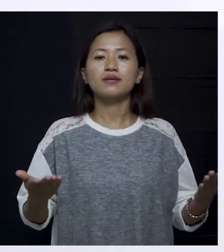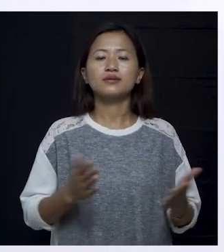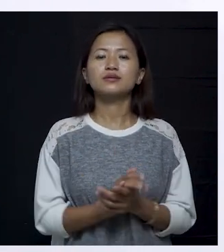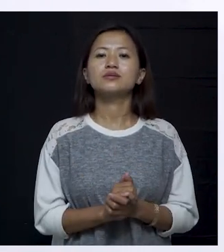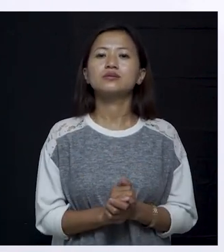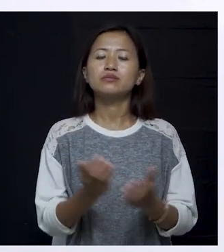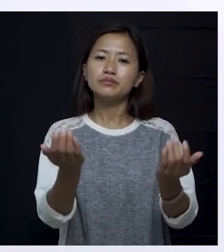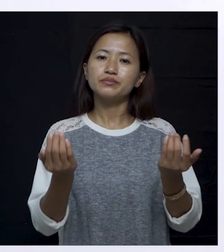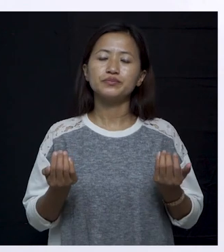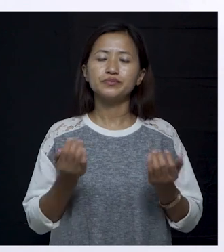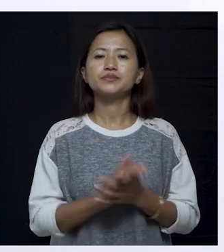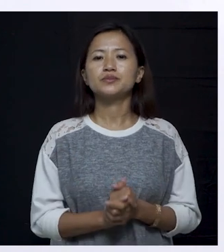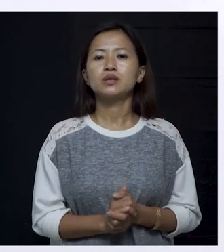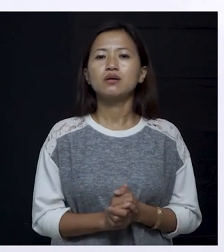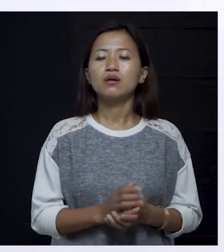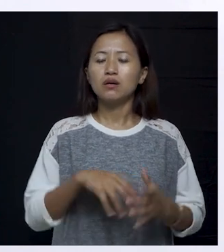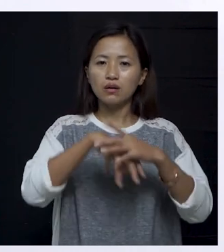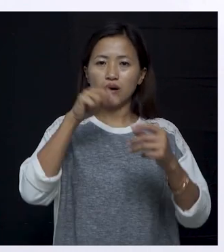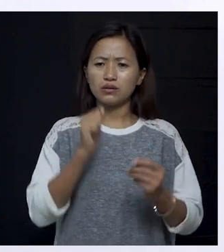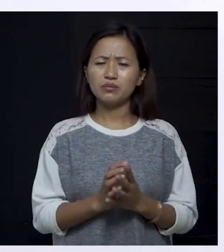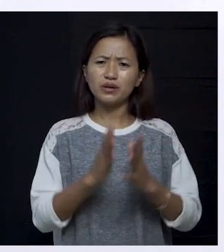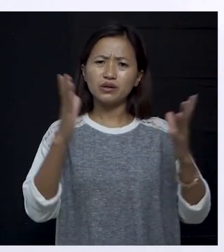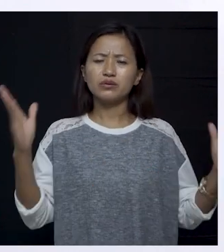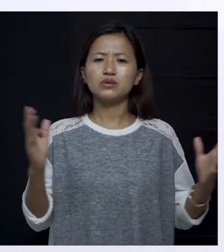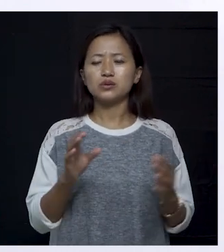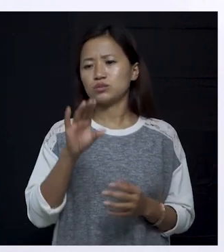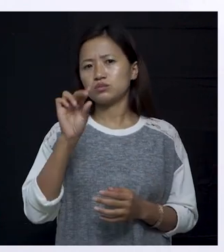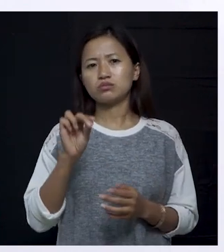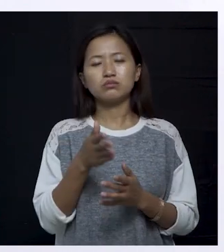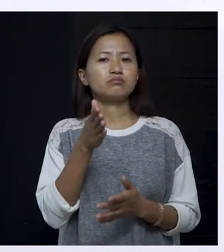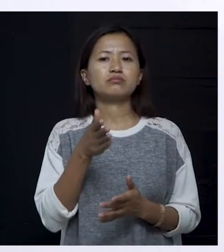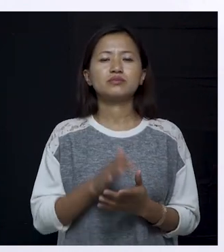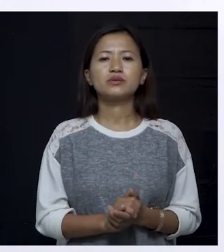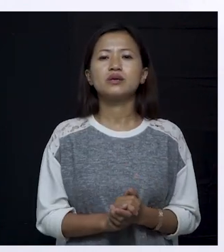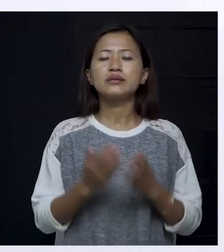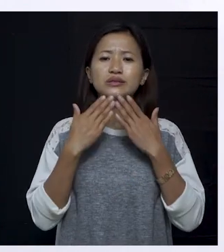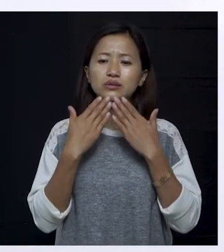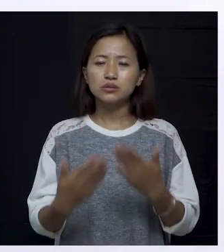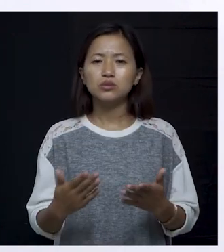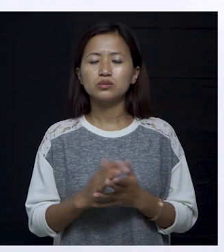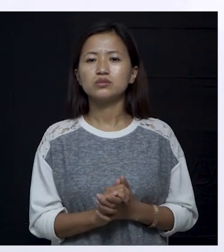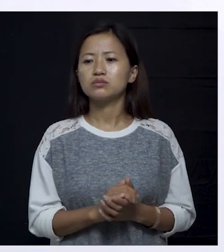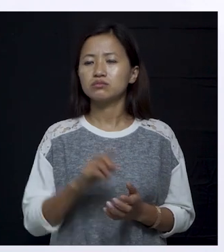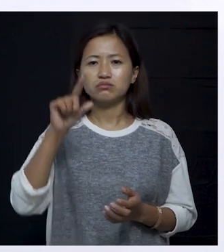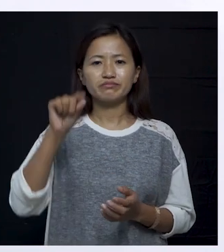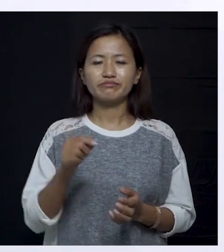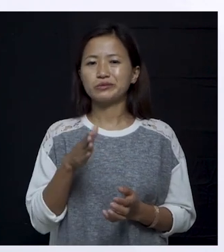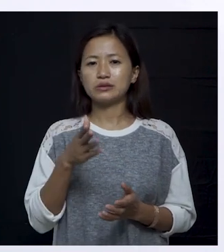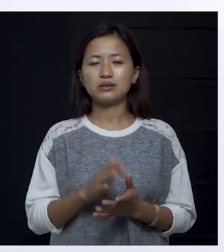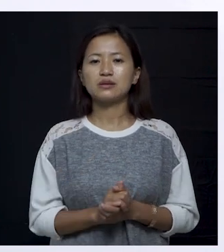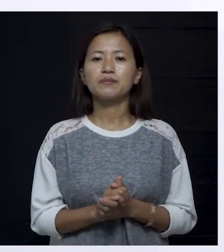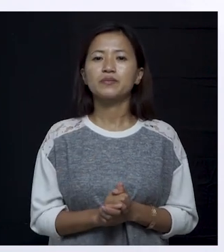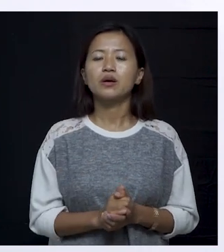protect public property, because out here, many of us, we don't do that, isn't it? Even in the school also, you don't do that. In the